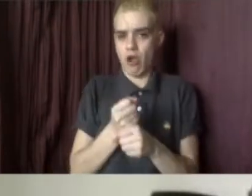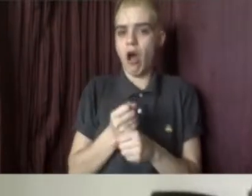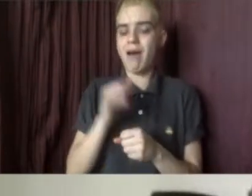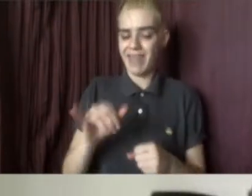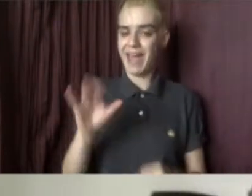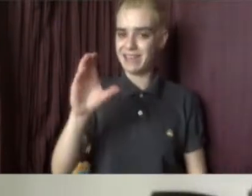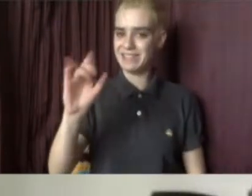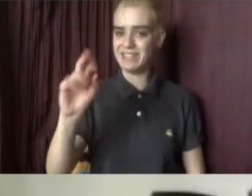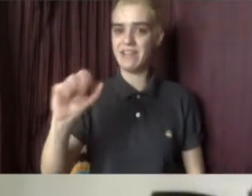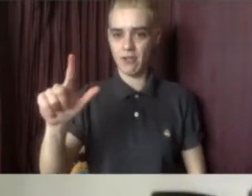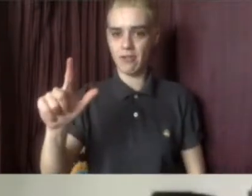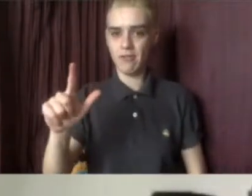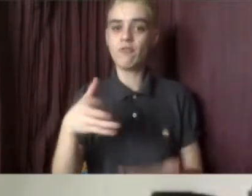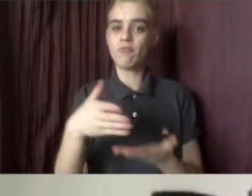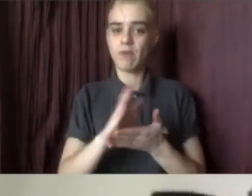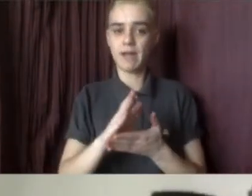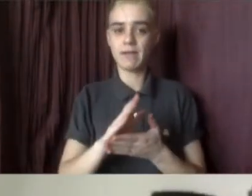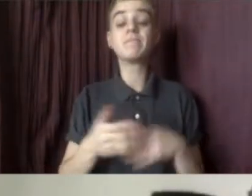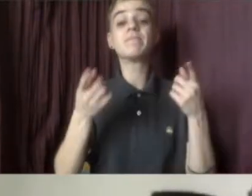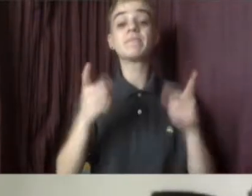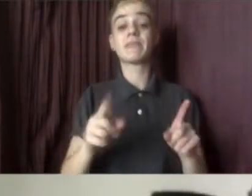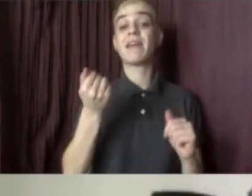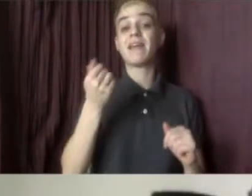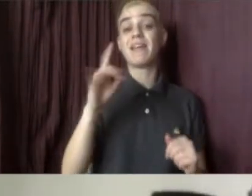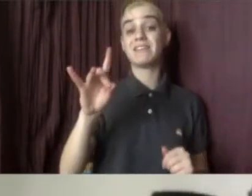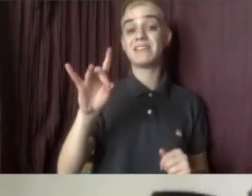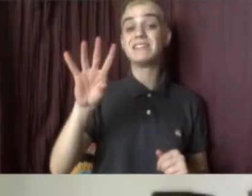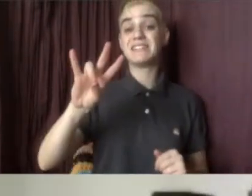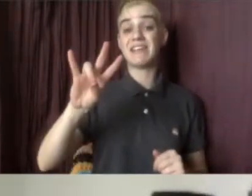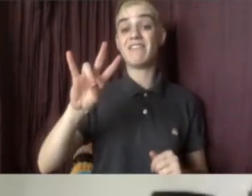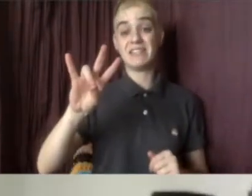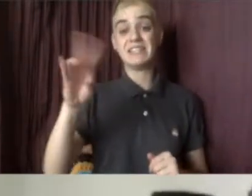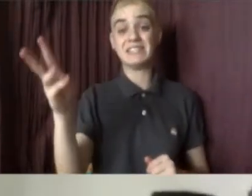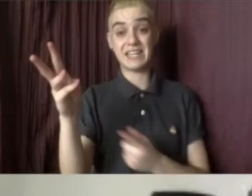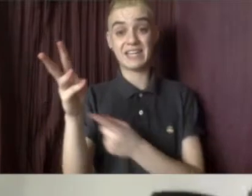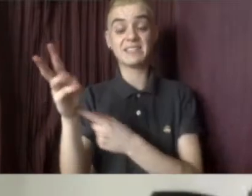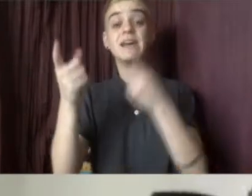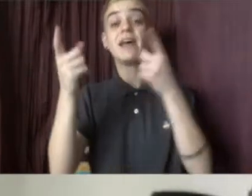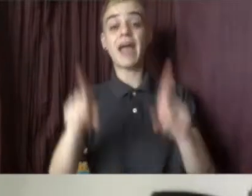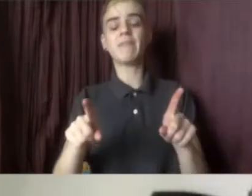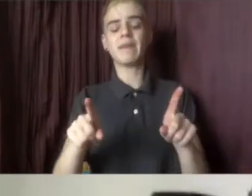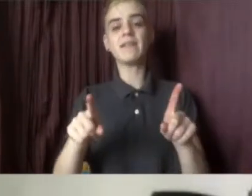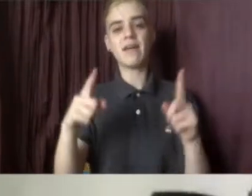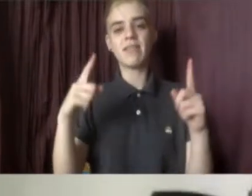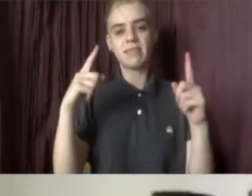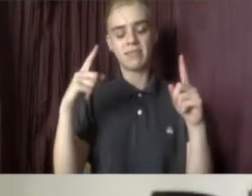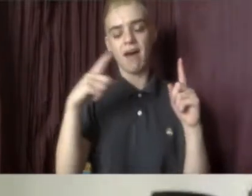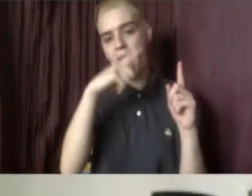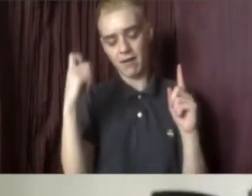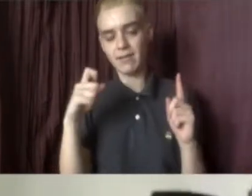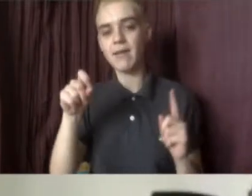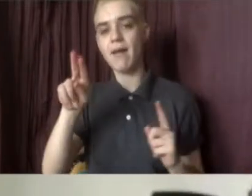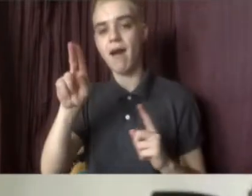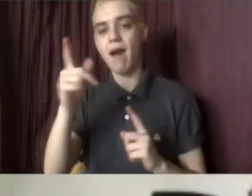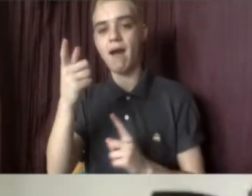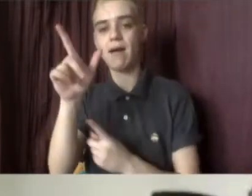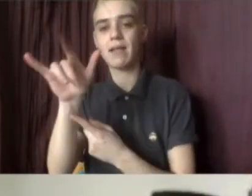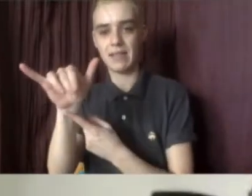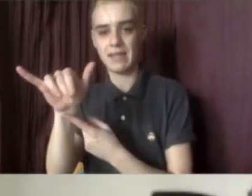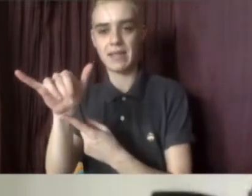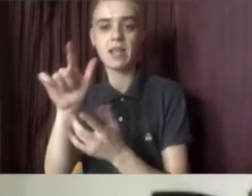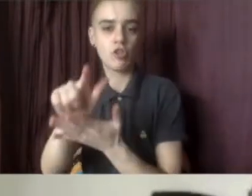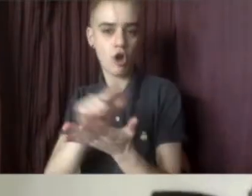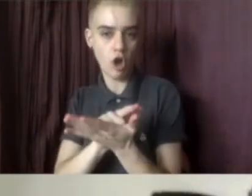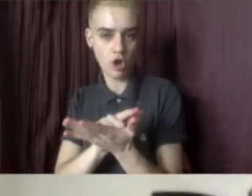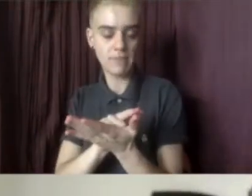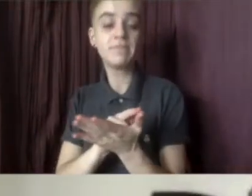spaces. So therefore started, right, institution like keeping people in your home. So if you had a baby, you can